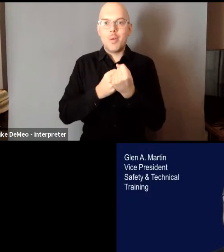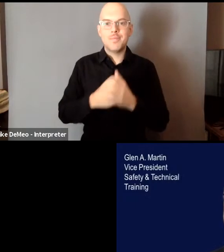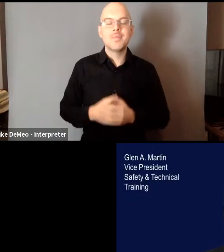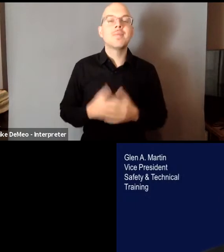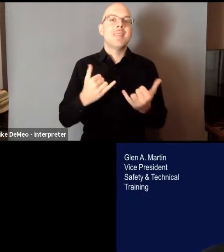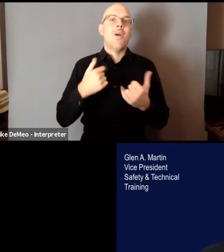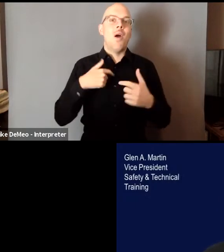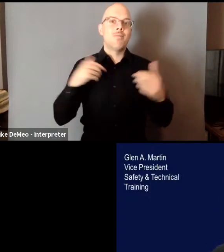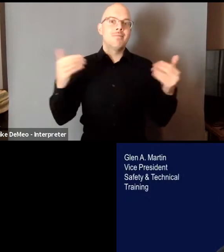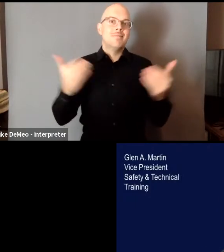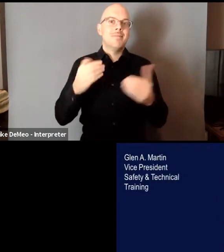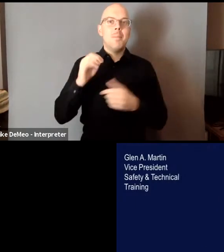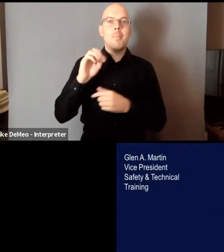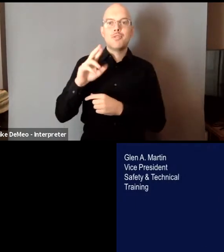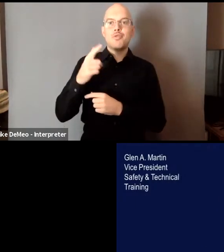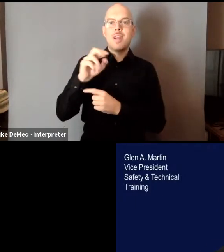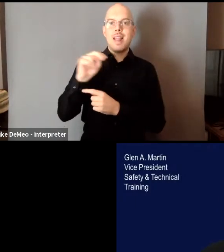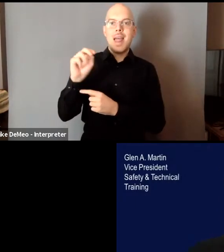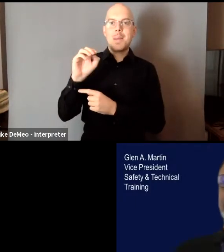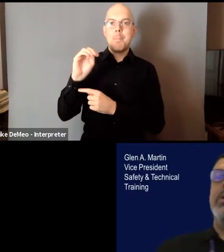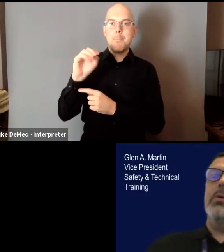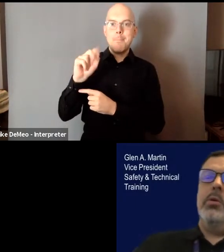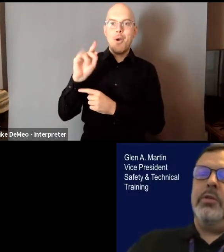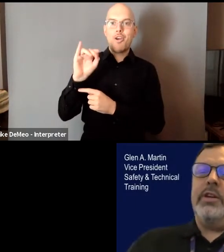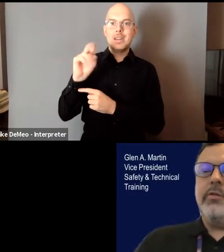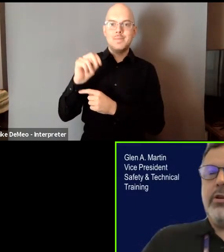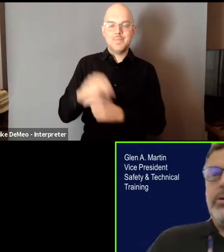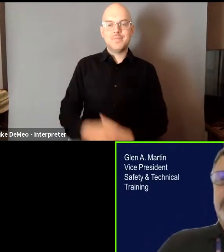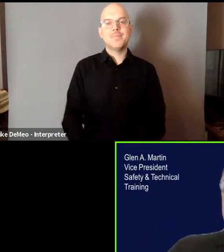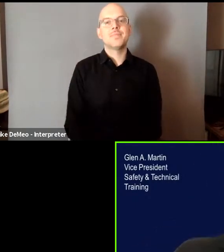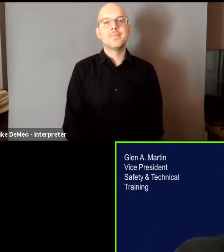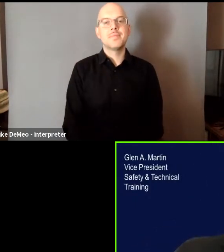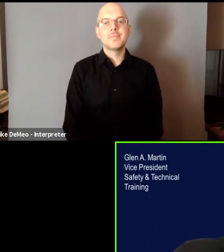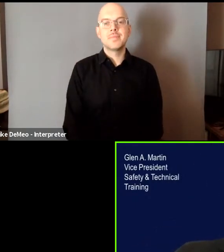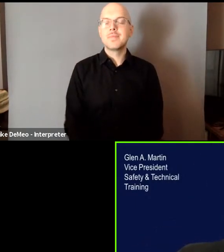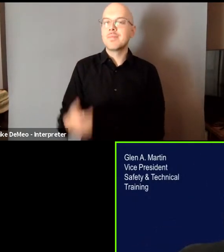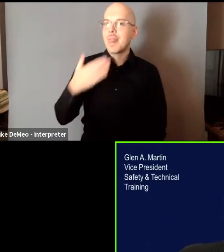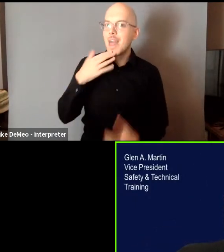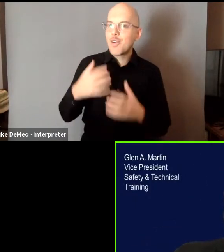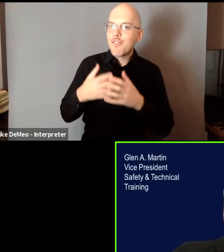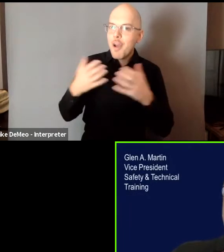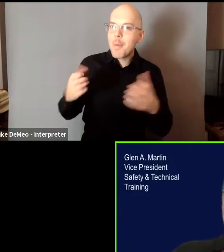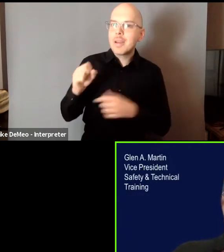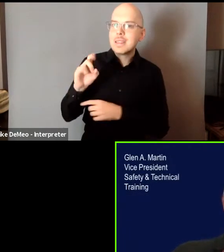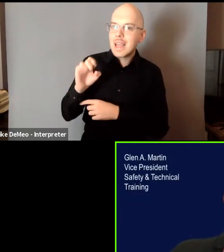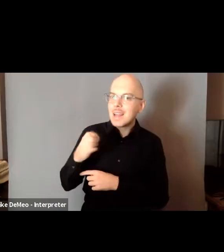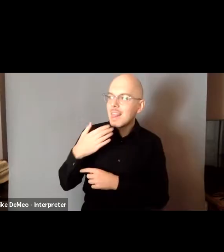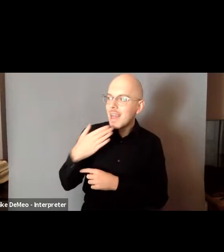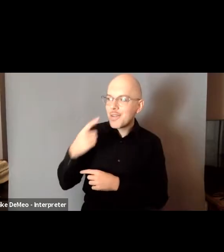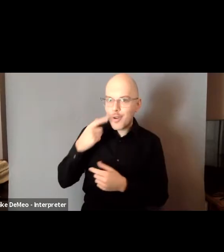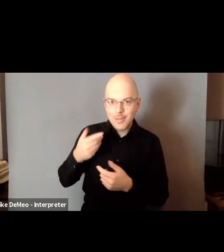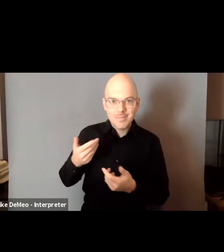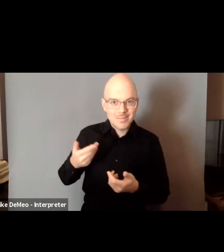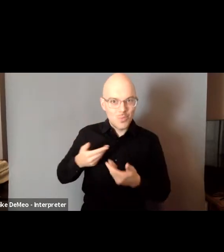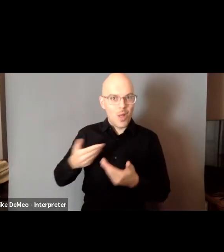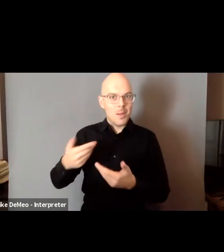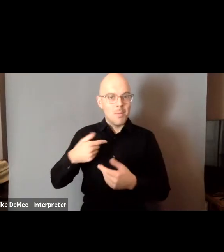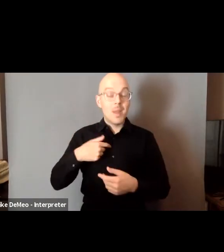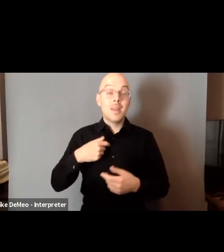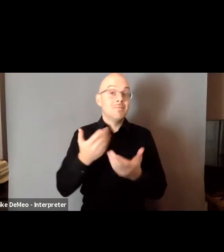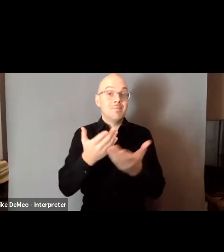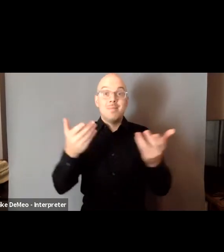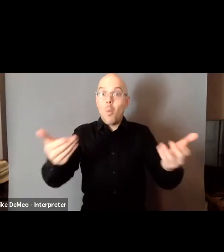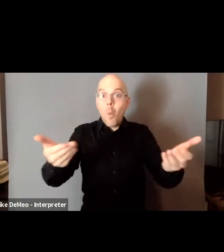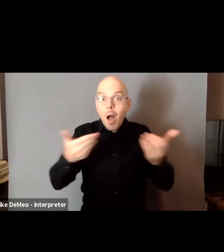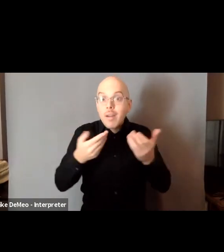present to you Mr. Glenn Martin. Thank you very much, Sadie, and welcome everyone from wherever you're at,